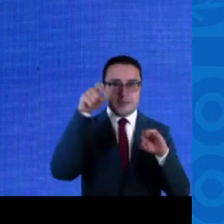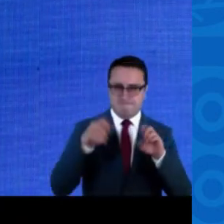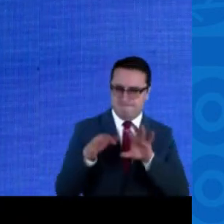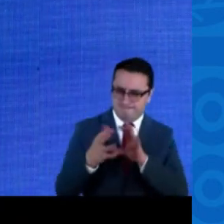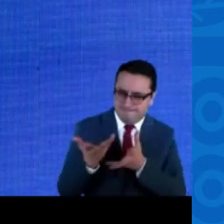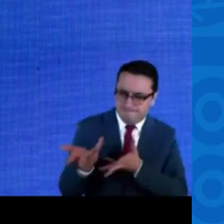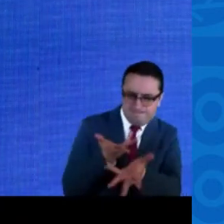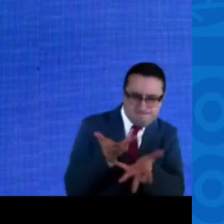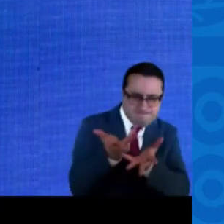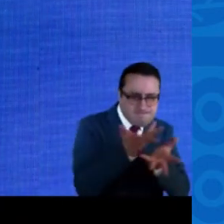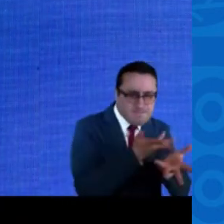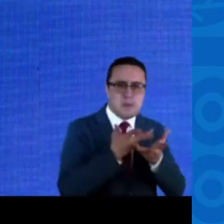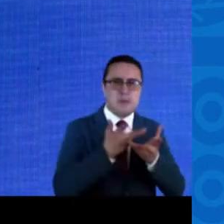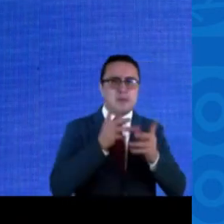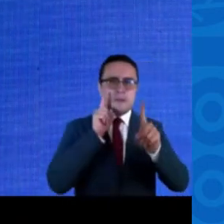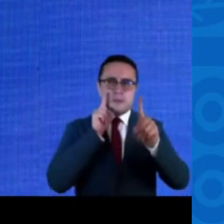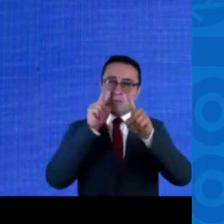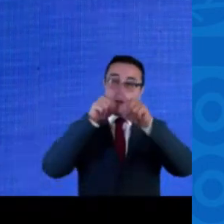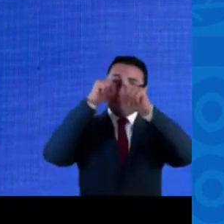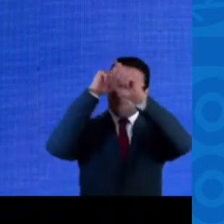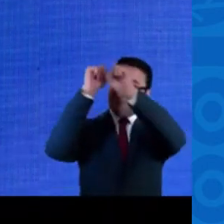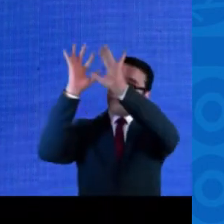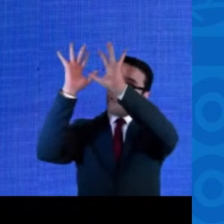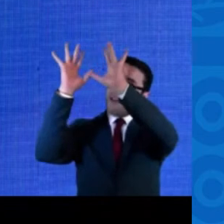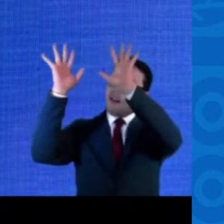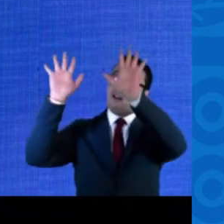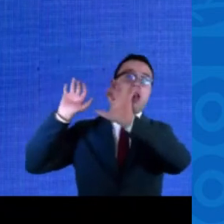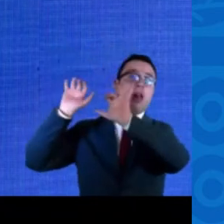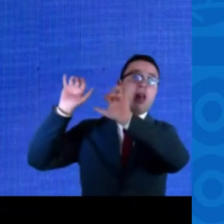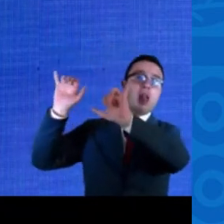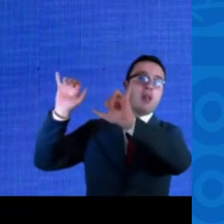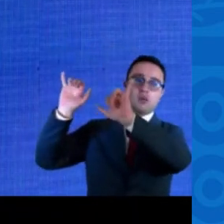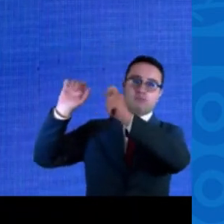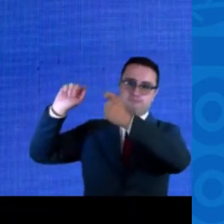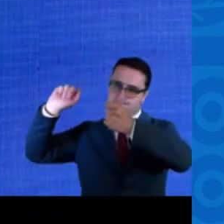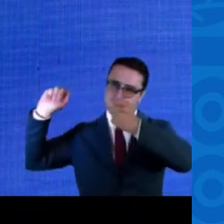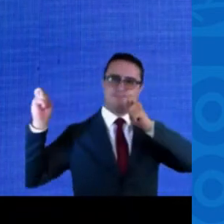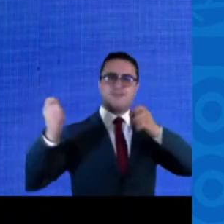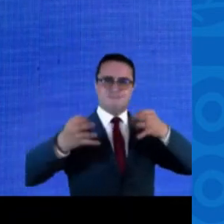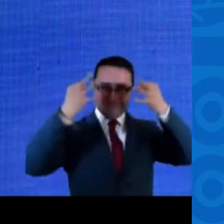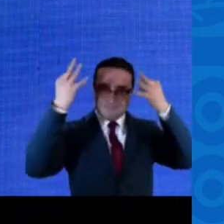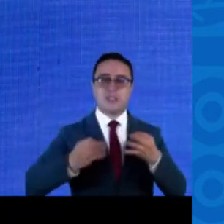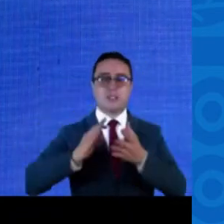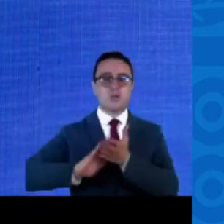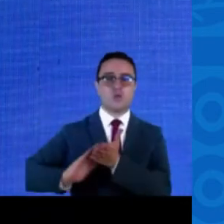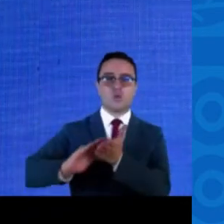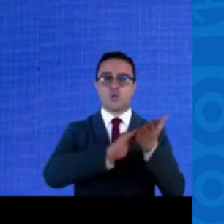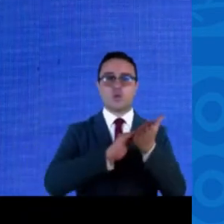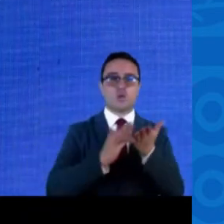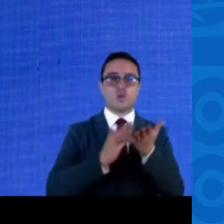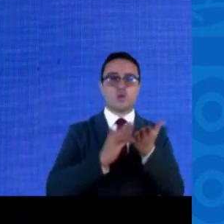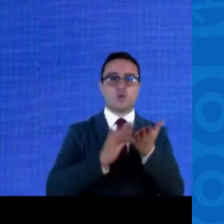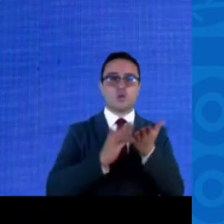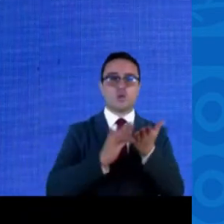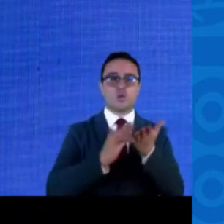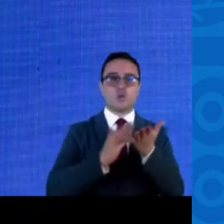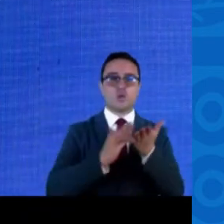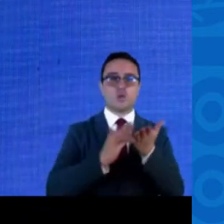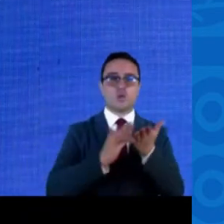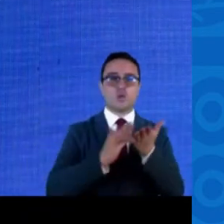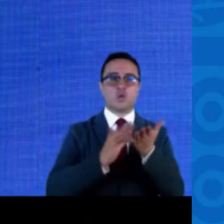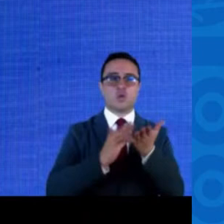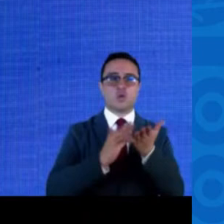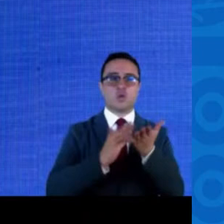most powerful one to make our dreams come true and to contribute to true solutions. And it is our